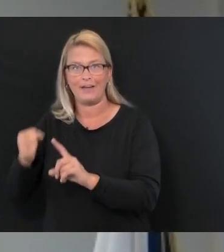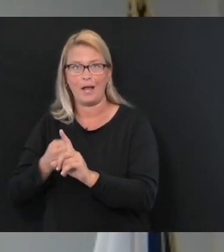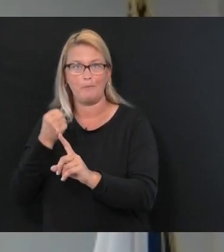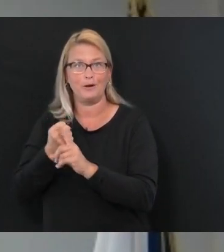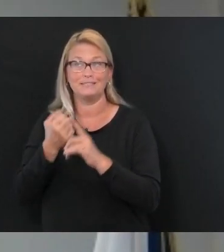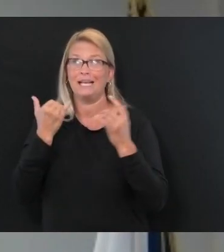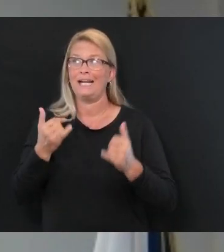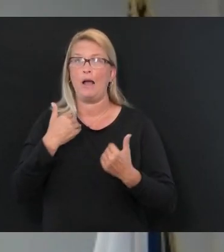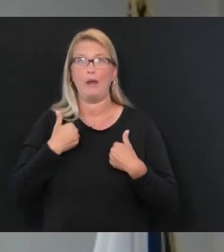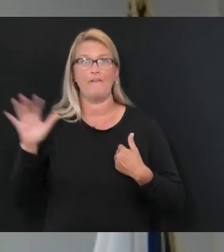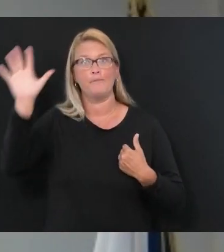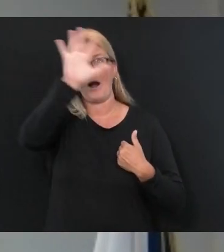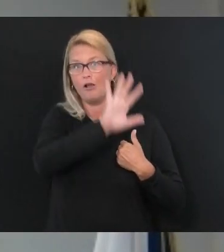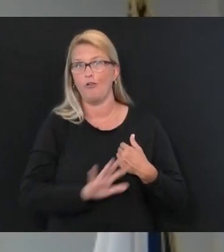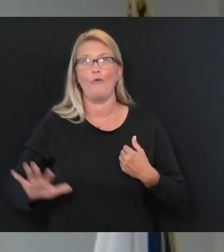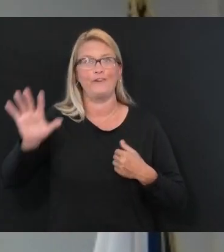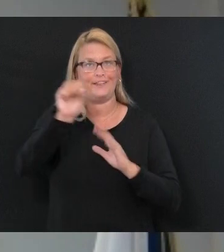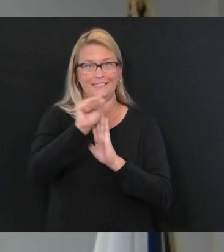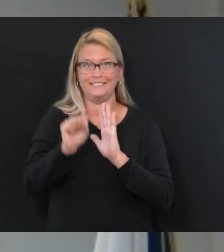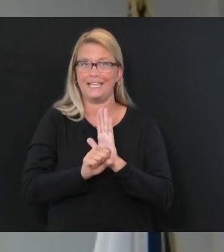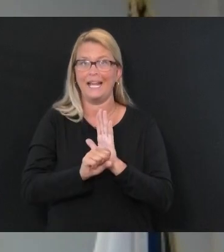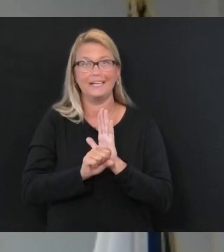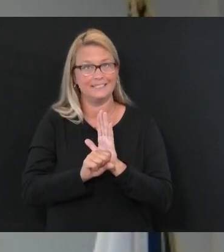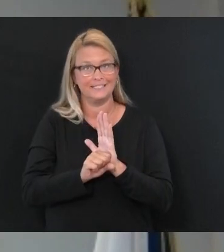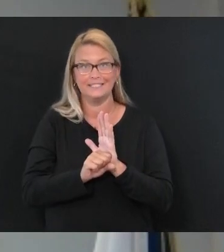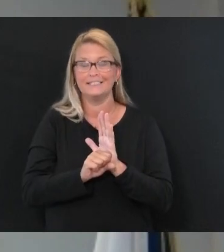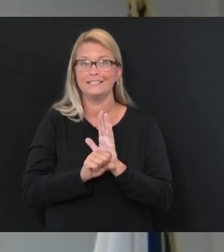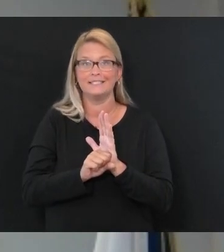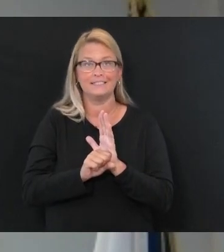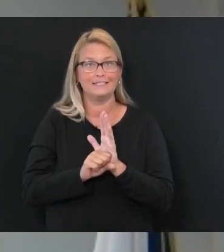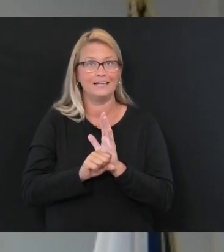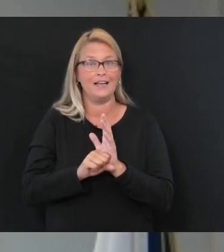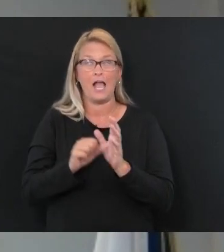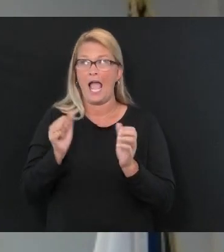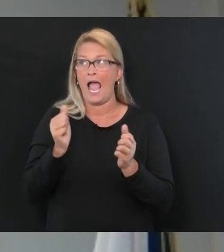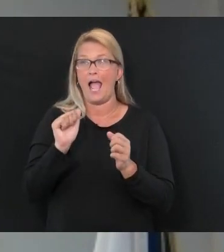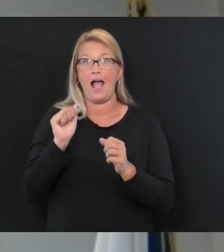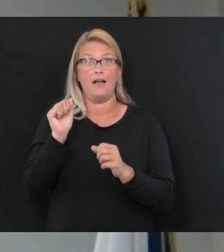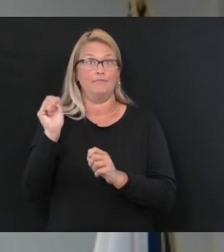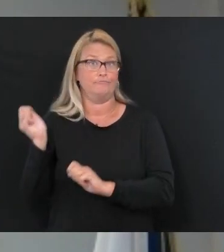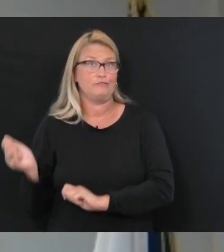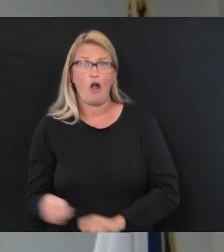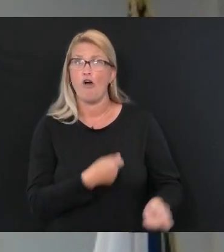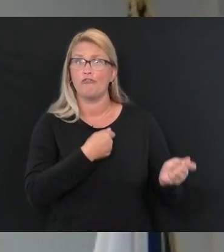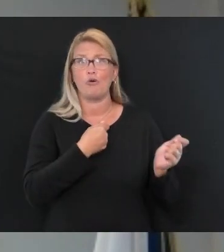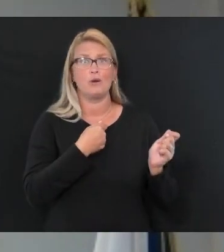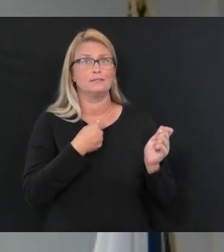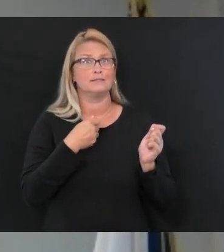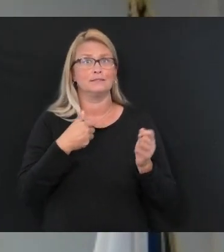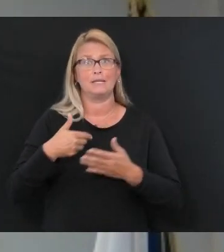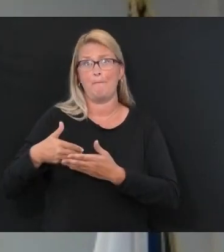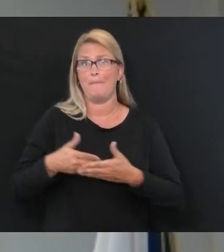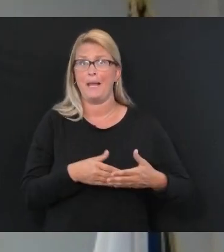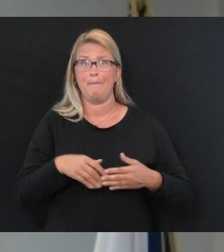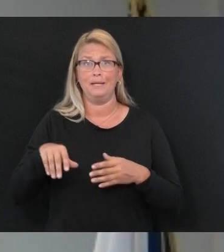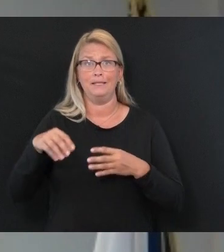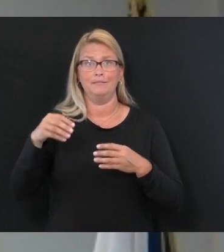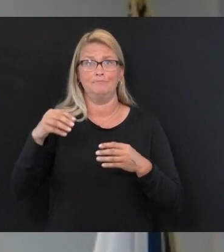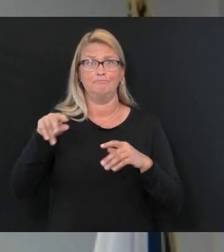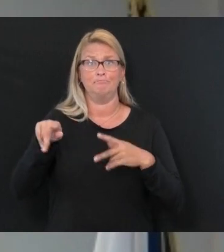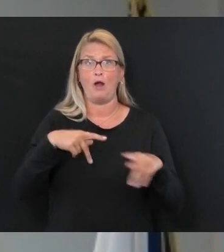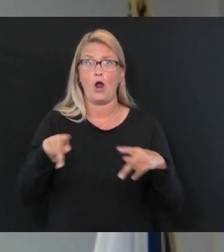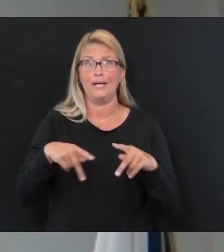over the state, from again, as I've said, golf courses to baby showers to weddings